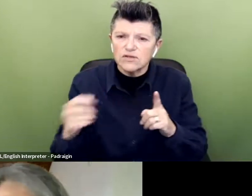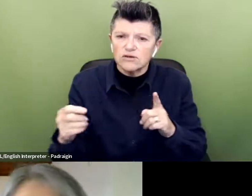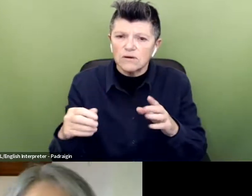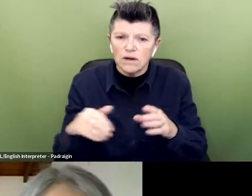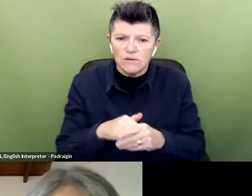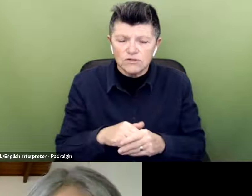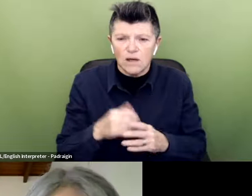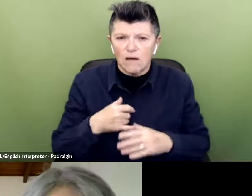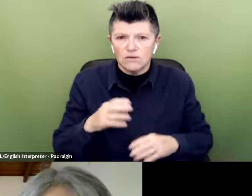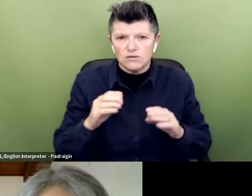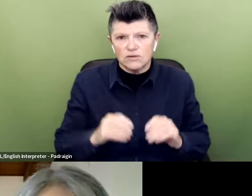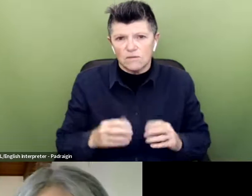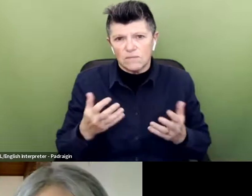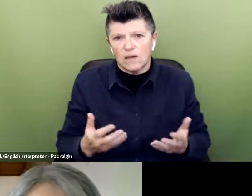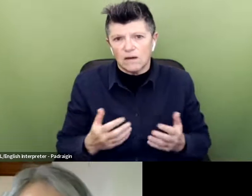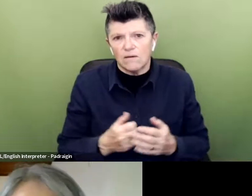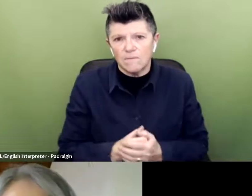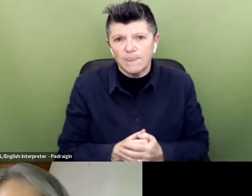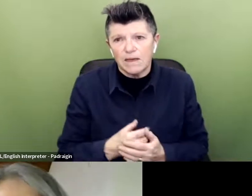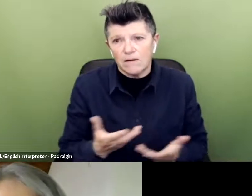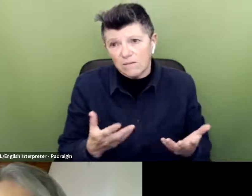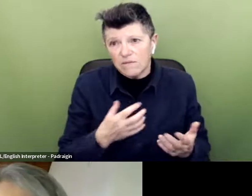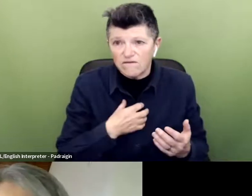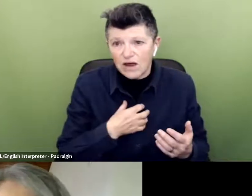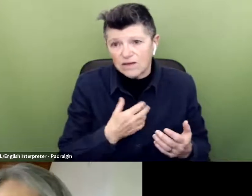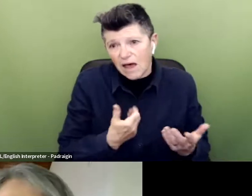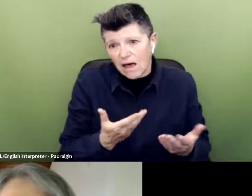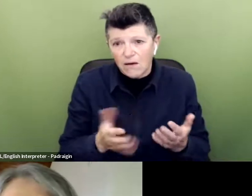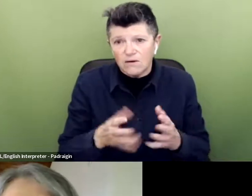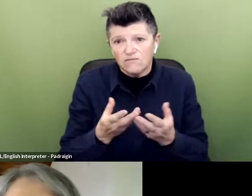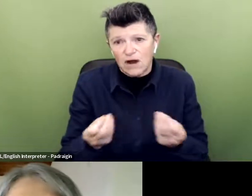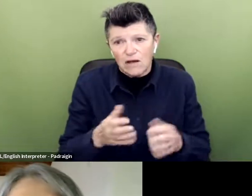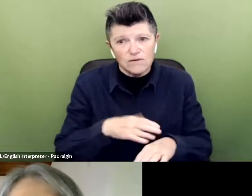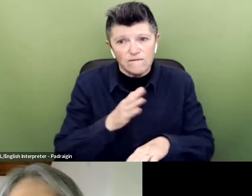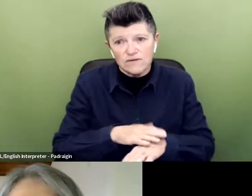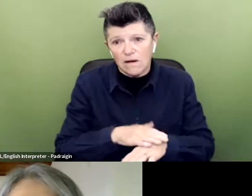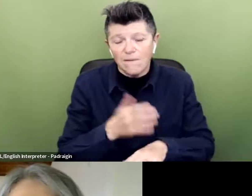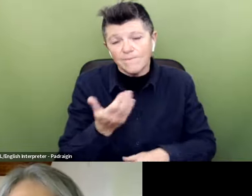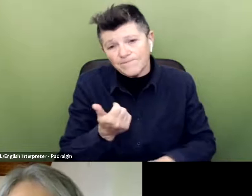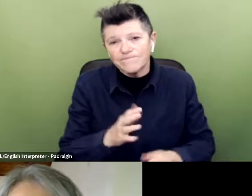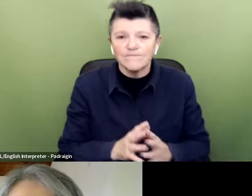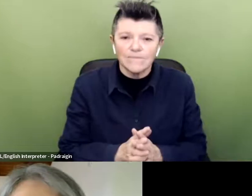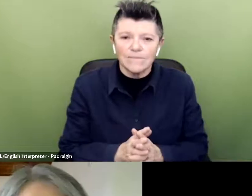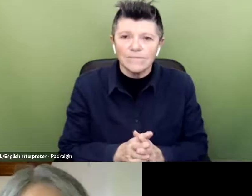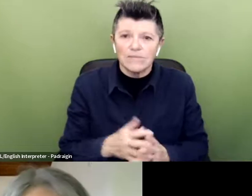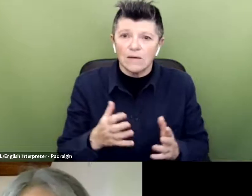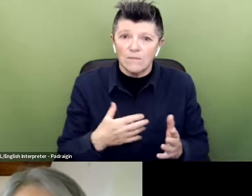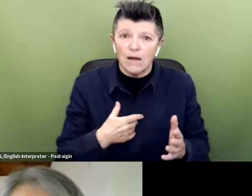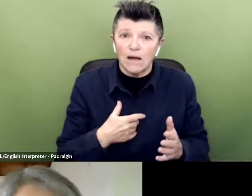here. I'm afraid I ran out of my time, but I would like to finish